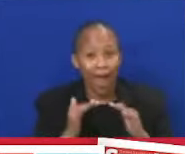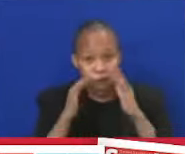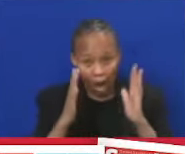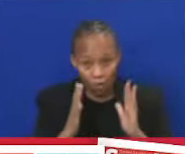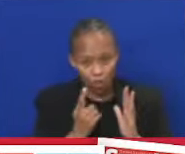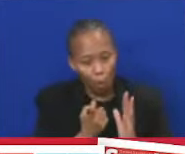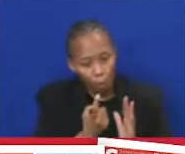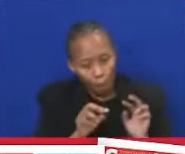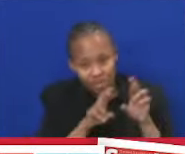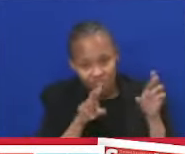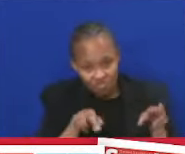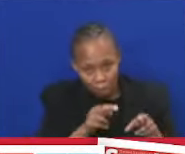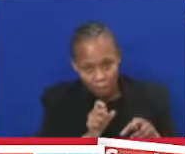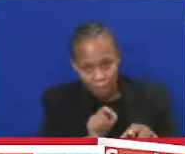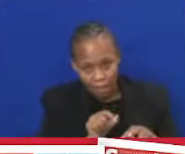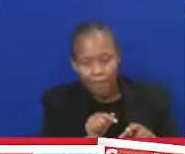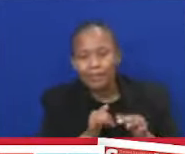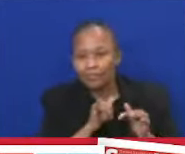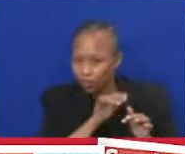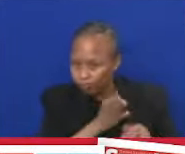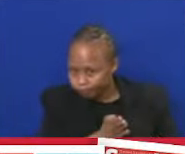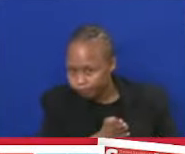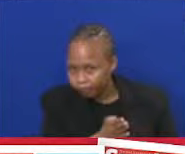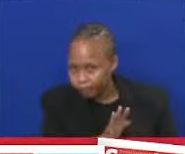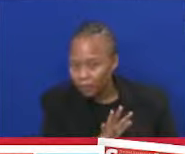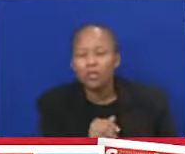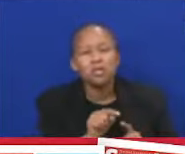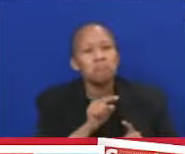He indicated to us that he is a